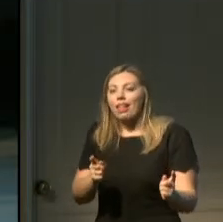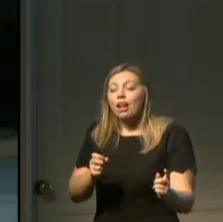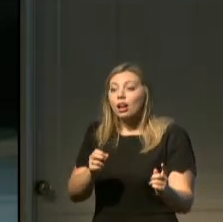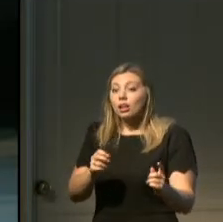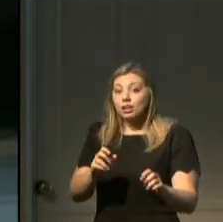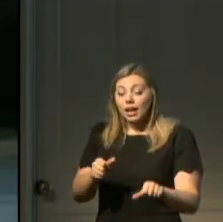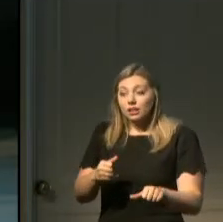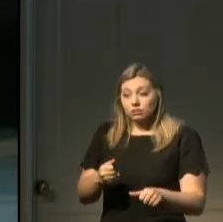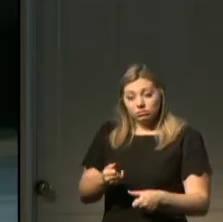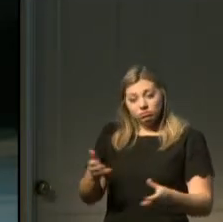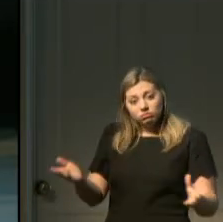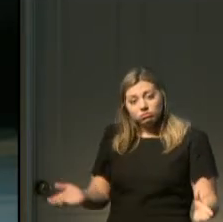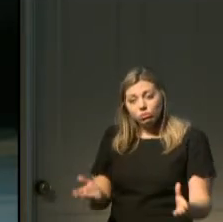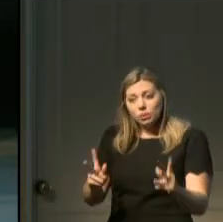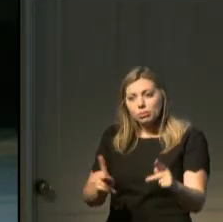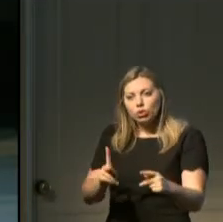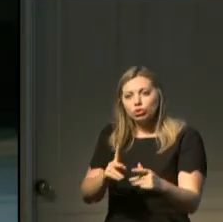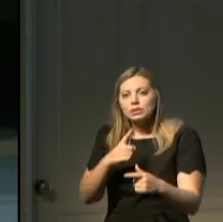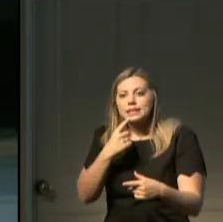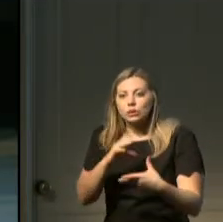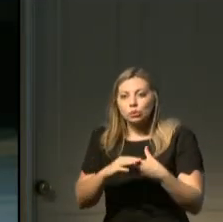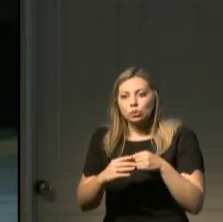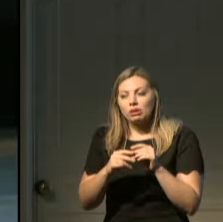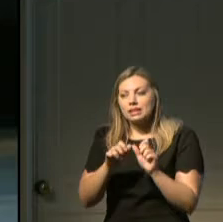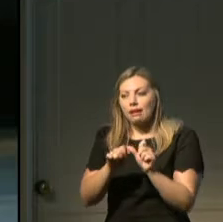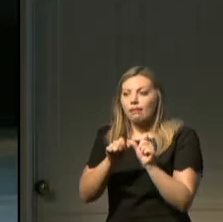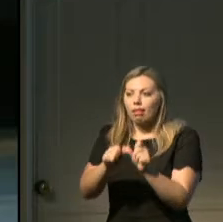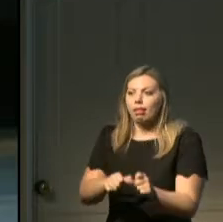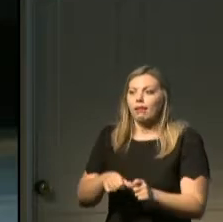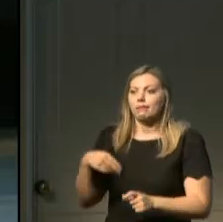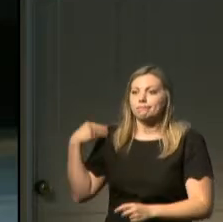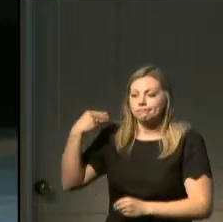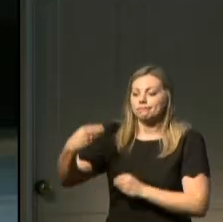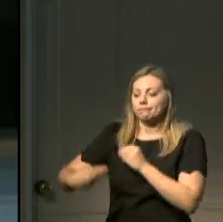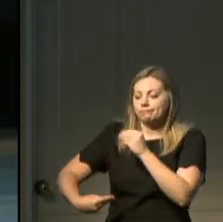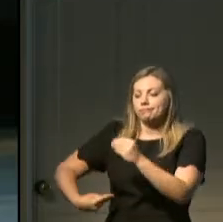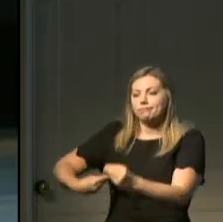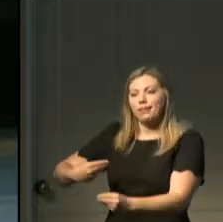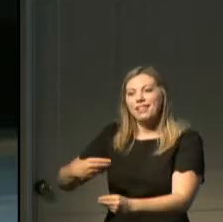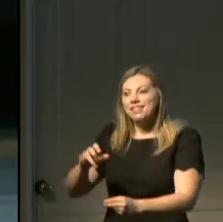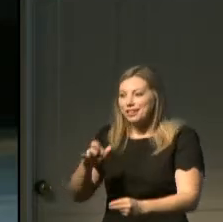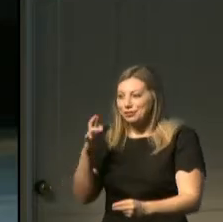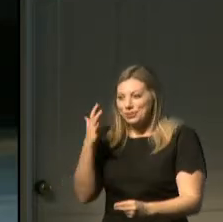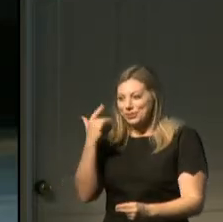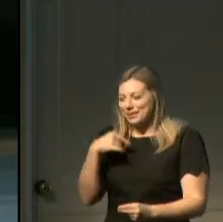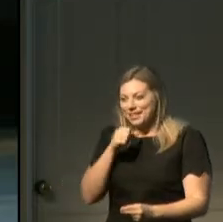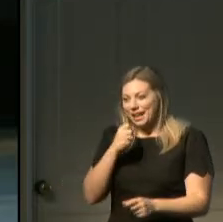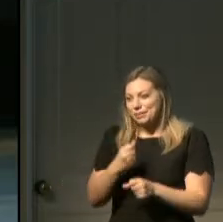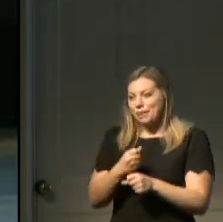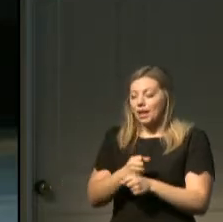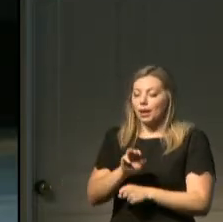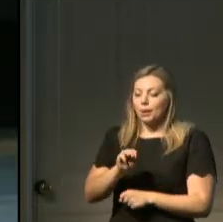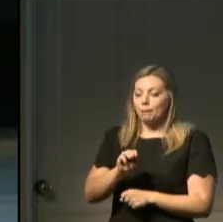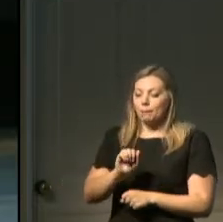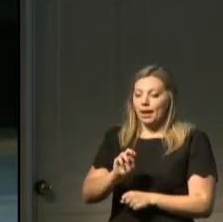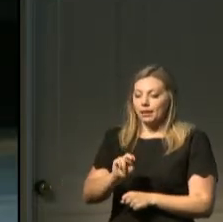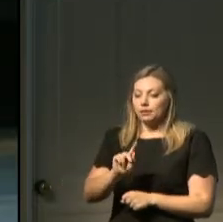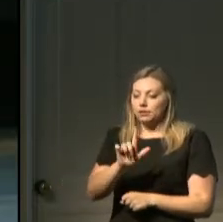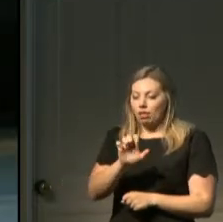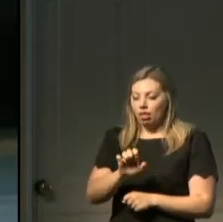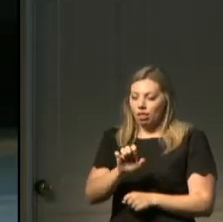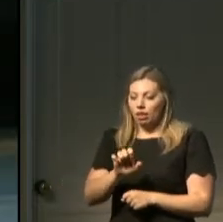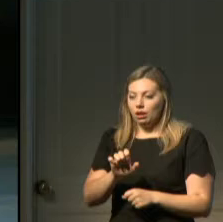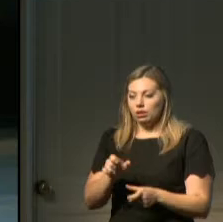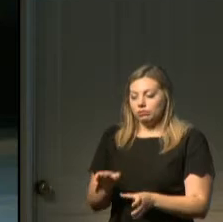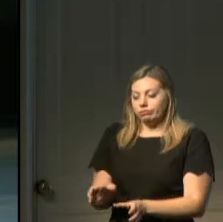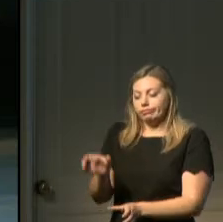get people to tell stories that last on this time scale? And it's why we didn't make a mantelpiece clock or write a